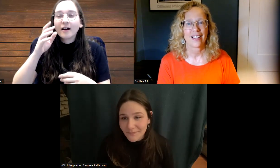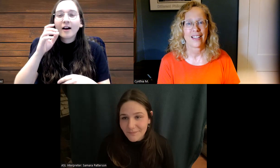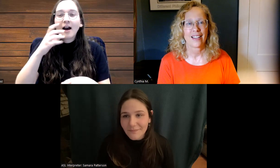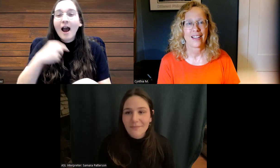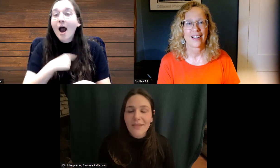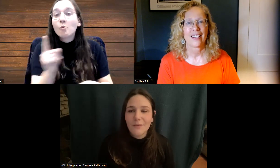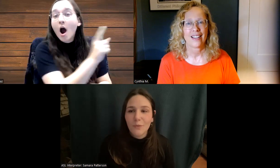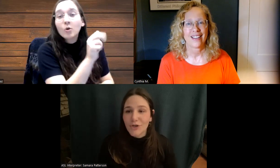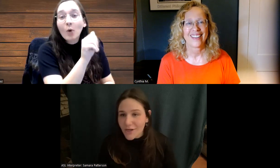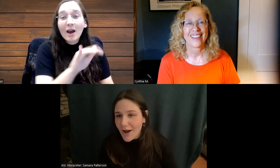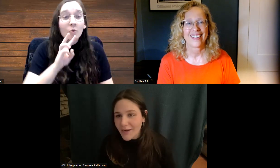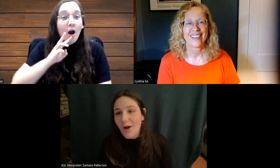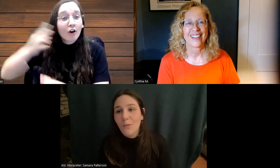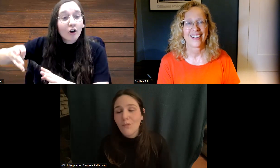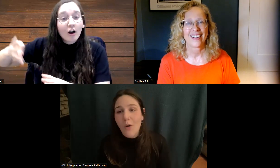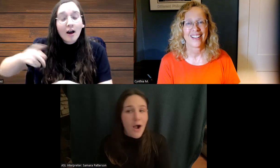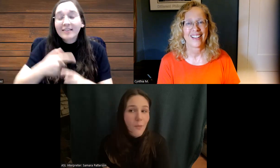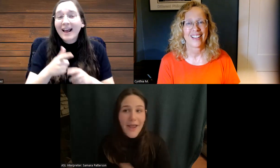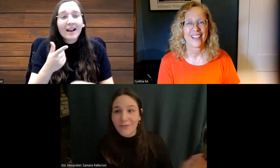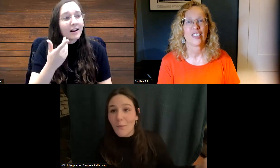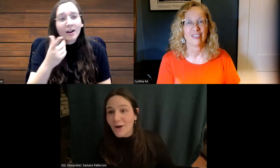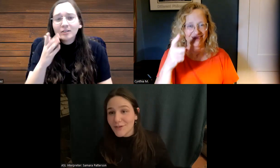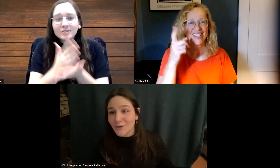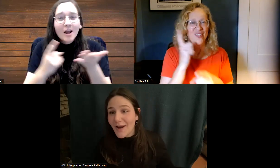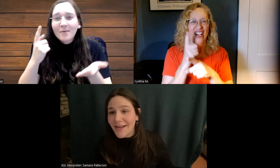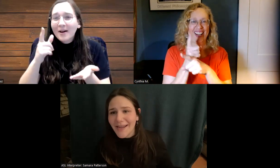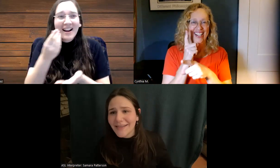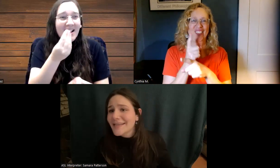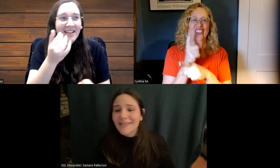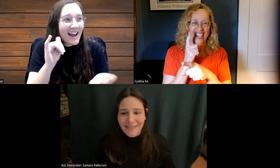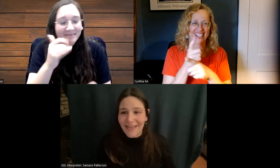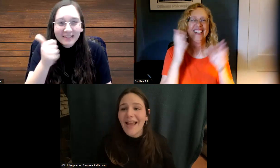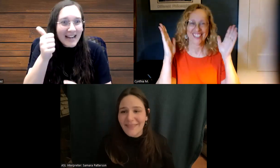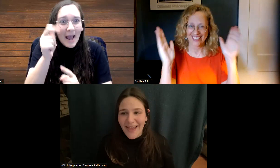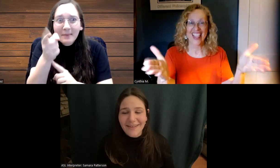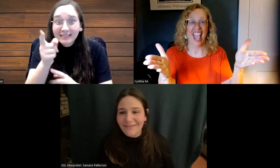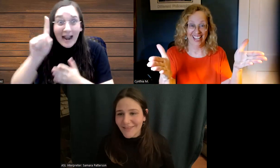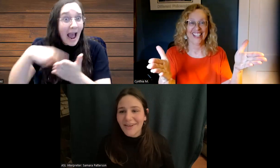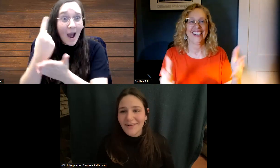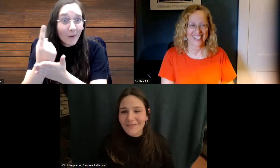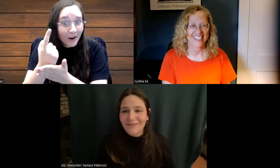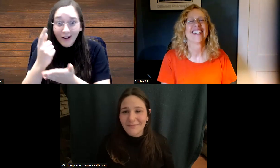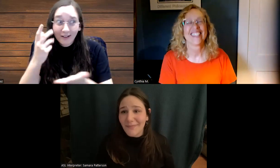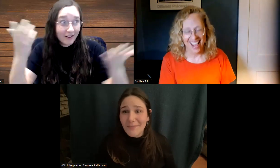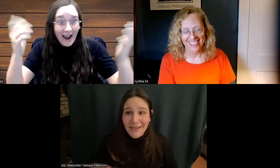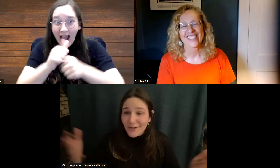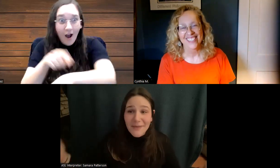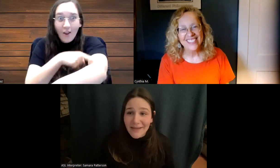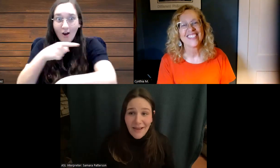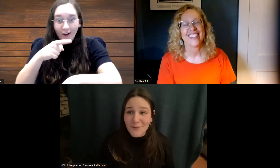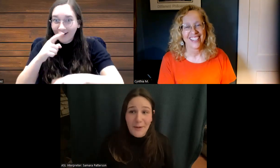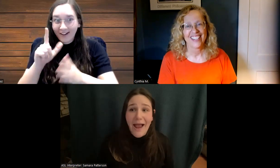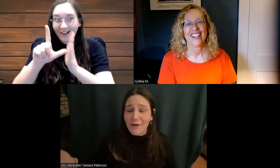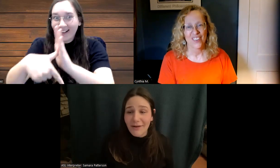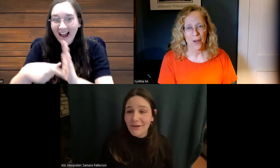on. We'll turn it on and I'll walk away and the water's still running. And then, maybe it could